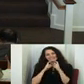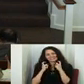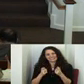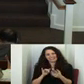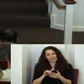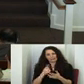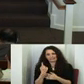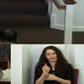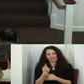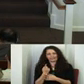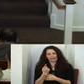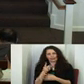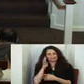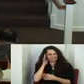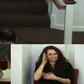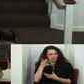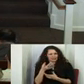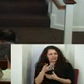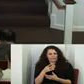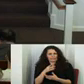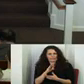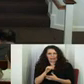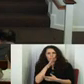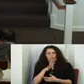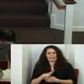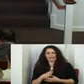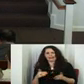was contrived by women against men.